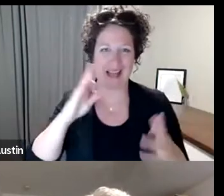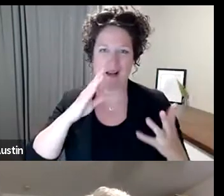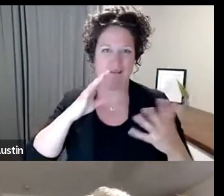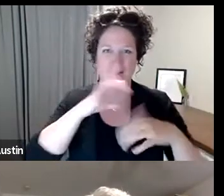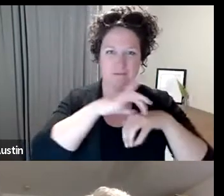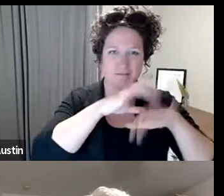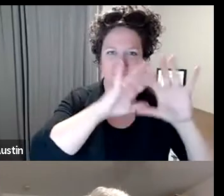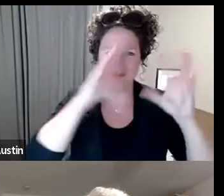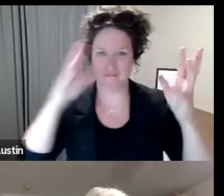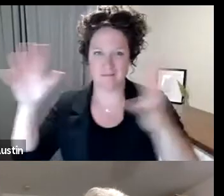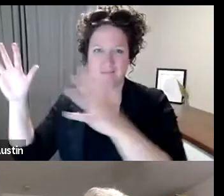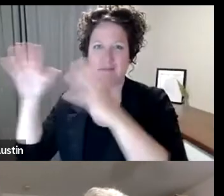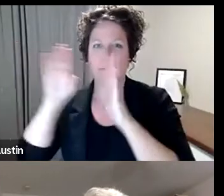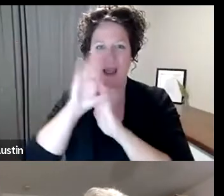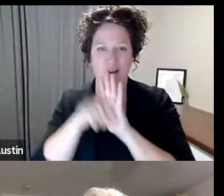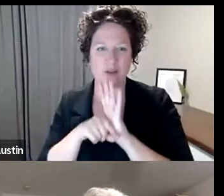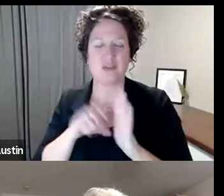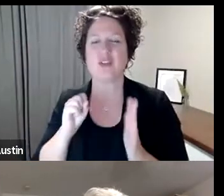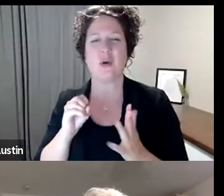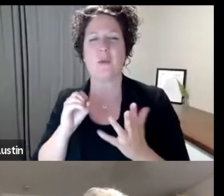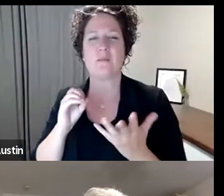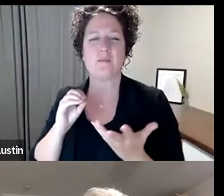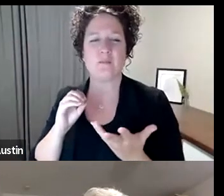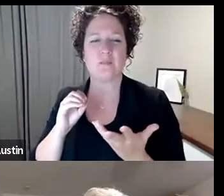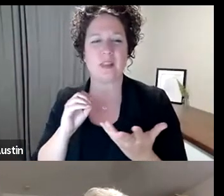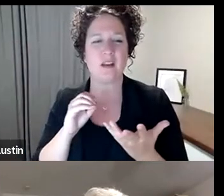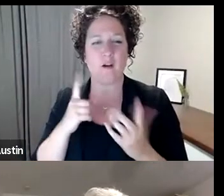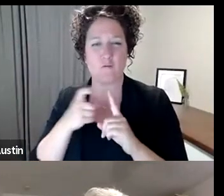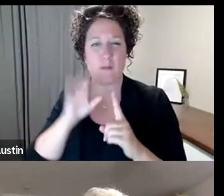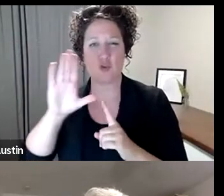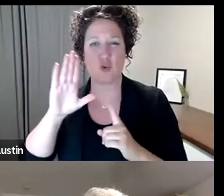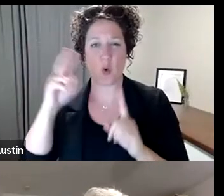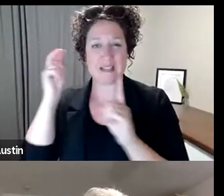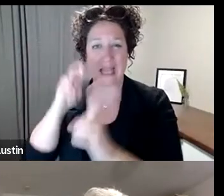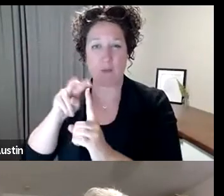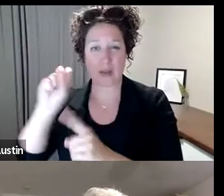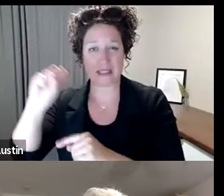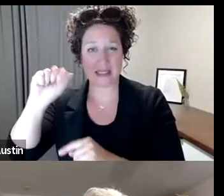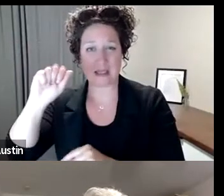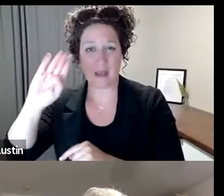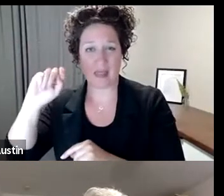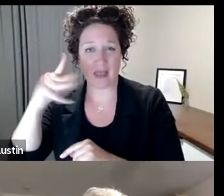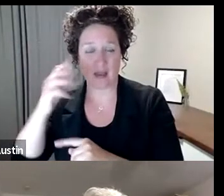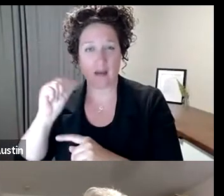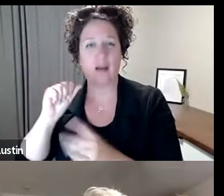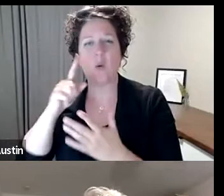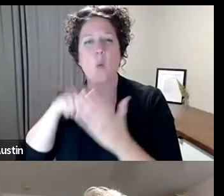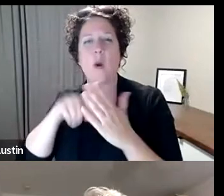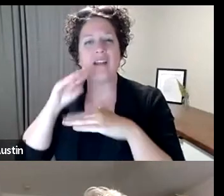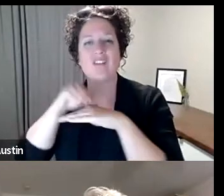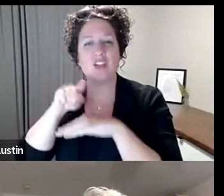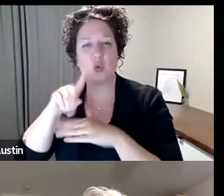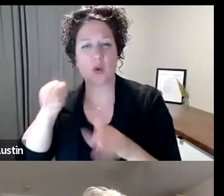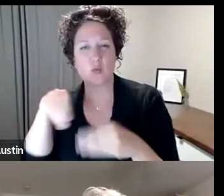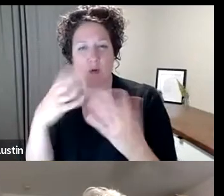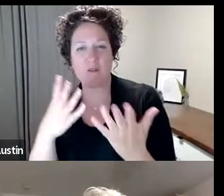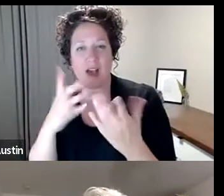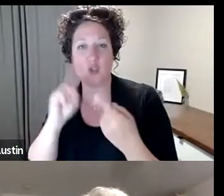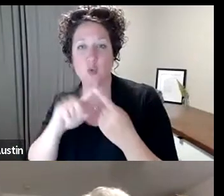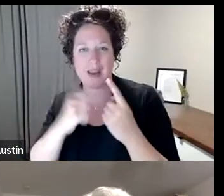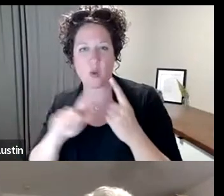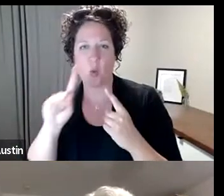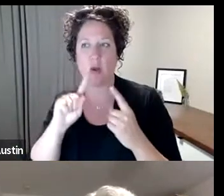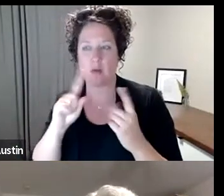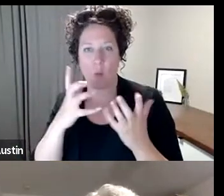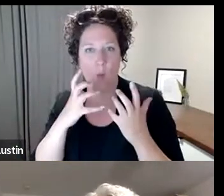global communities. So what if, from your standpoint, Samantha, what advice would you like to provide to anyone seeking to